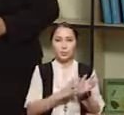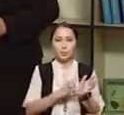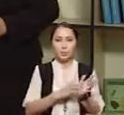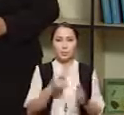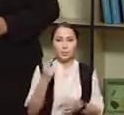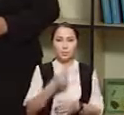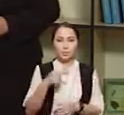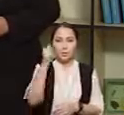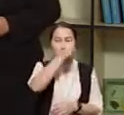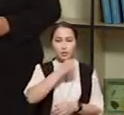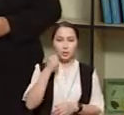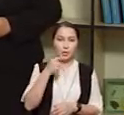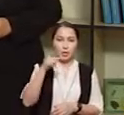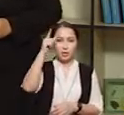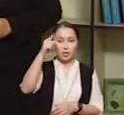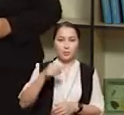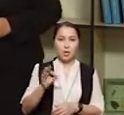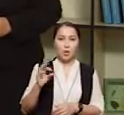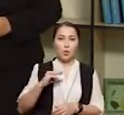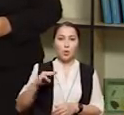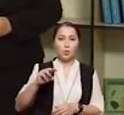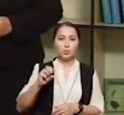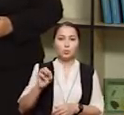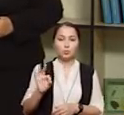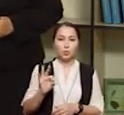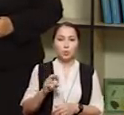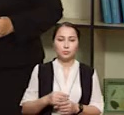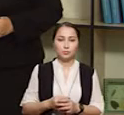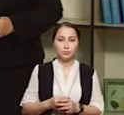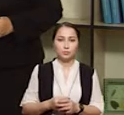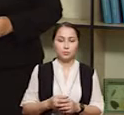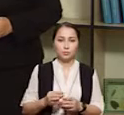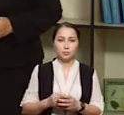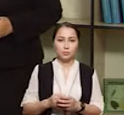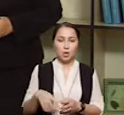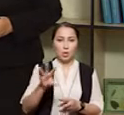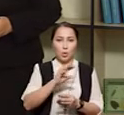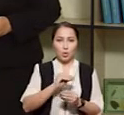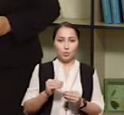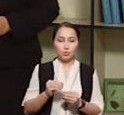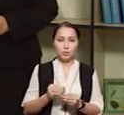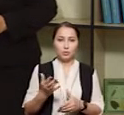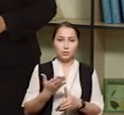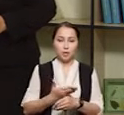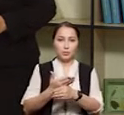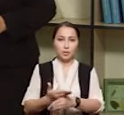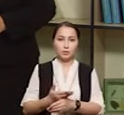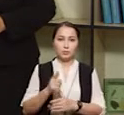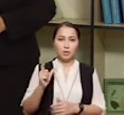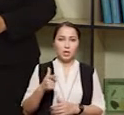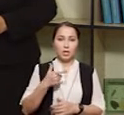1920-yili nemis fiziki Otto Stern tajriba o'tkazdi. U tajriba yordamida